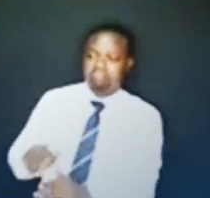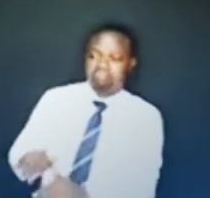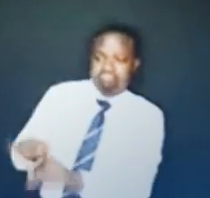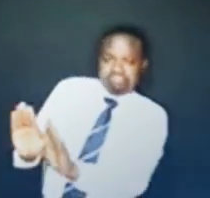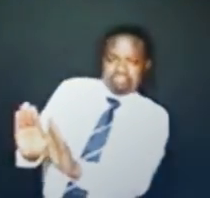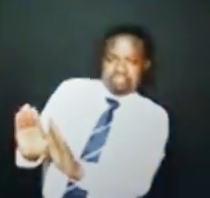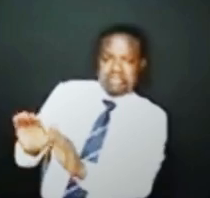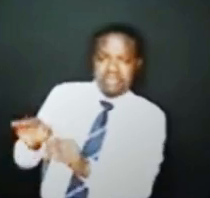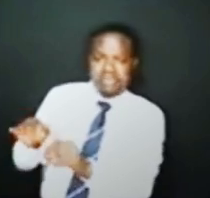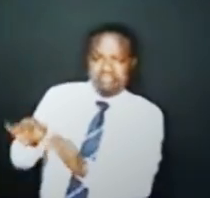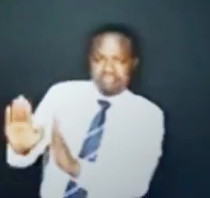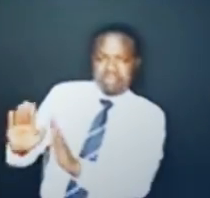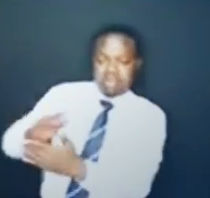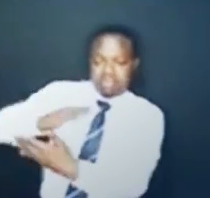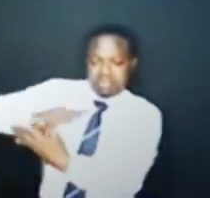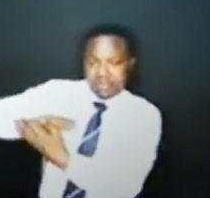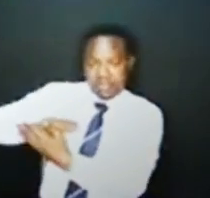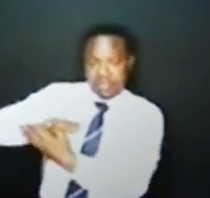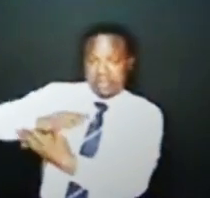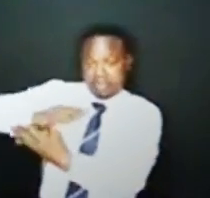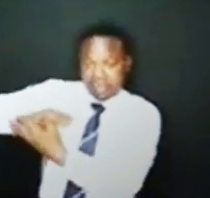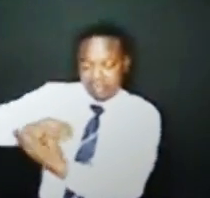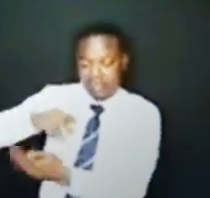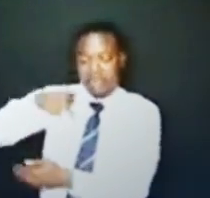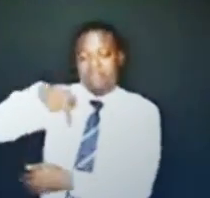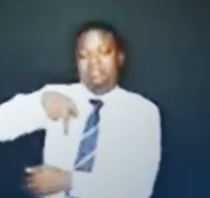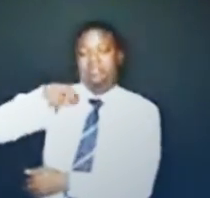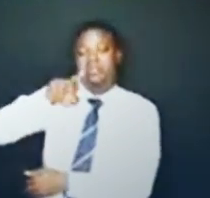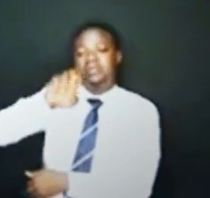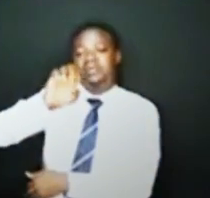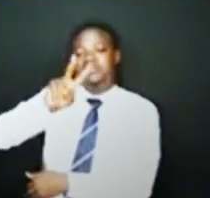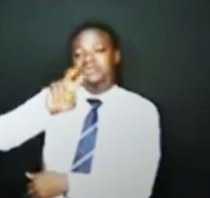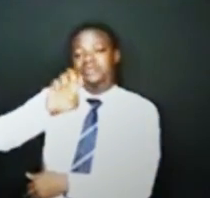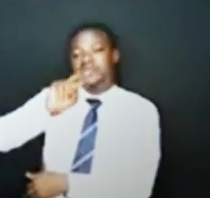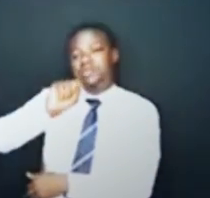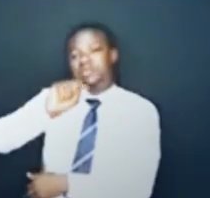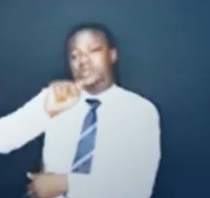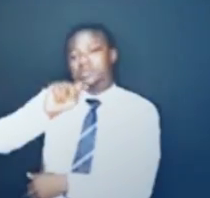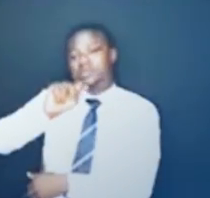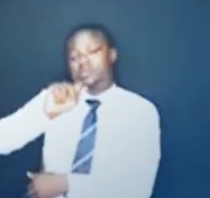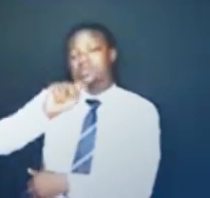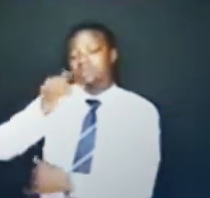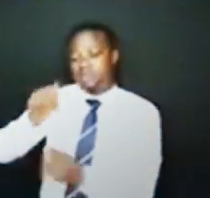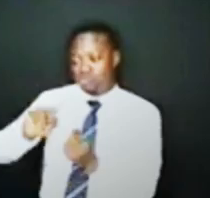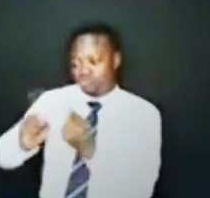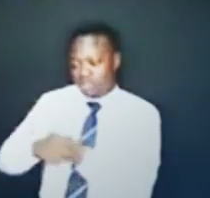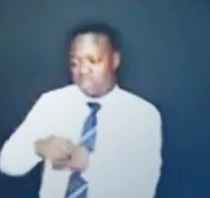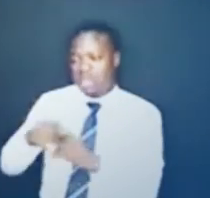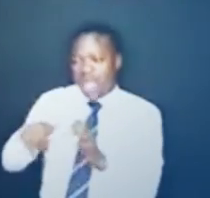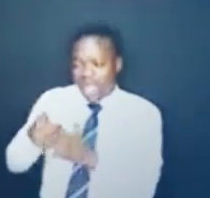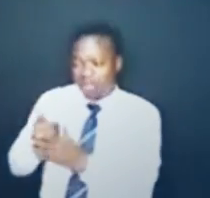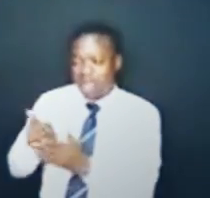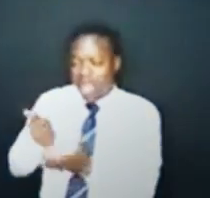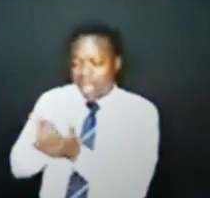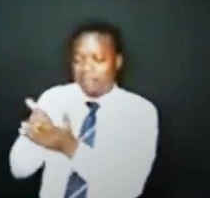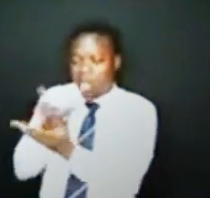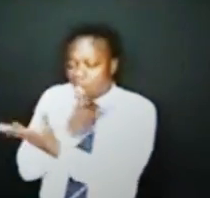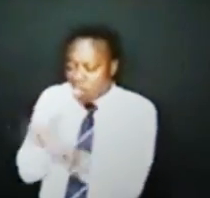But today we'll be looking at how to deal with bitterness proper.